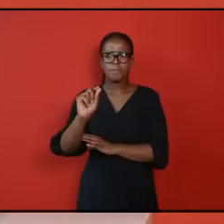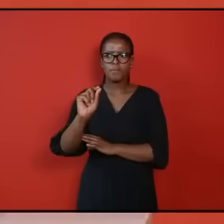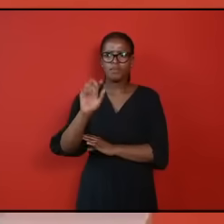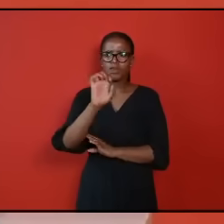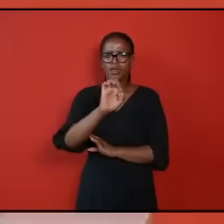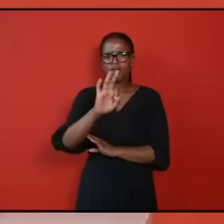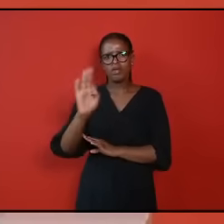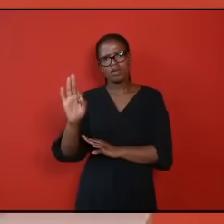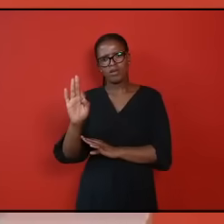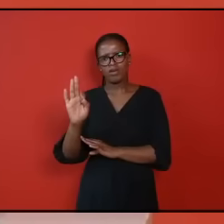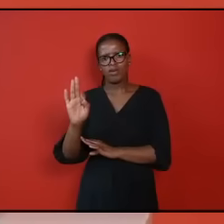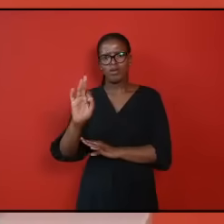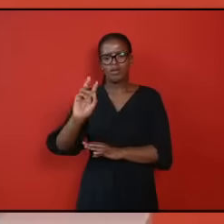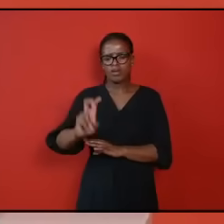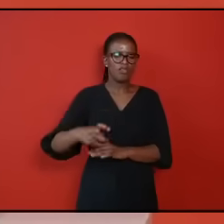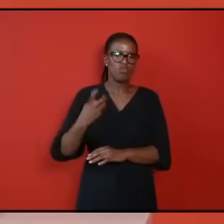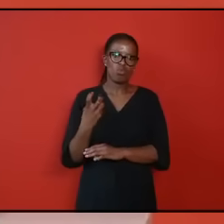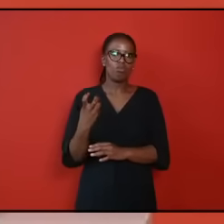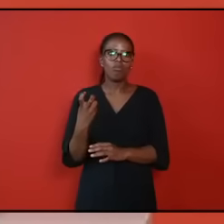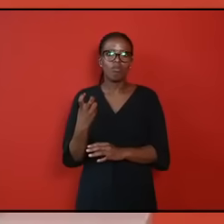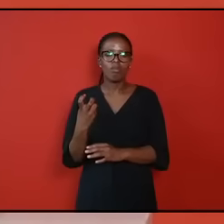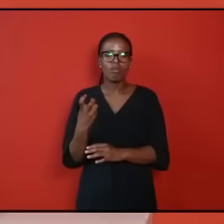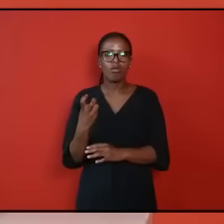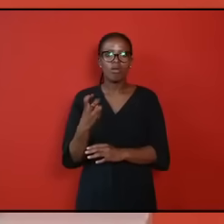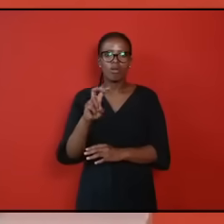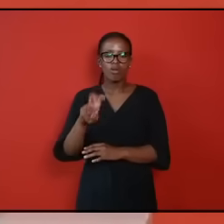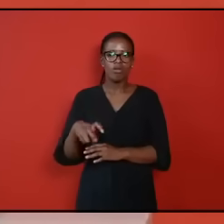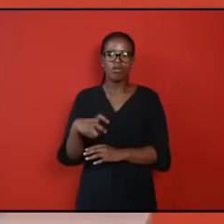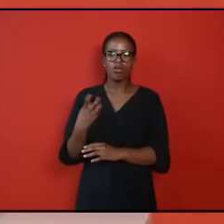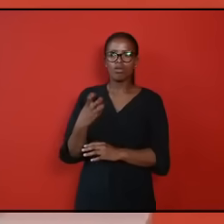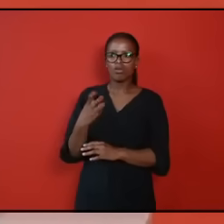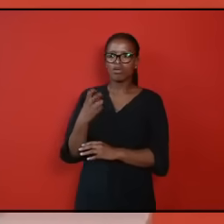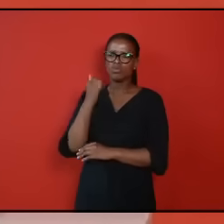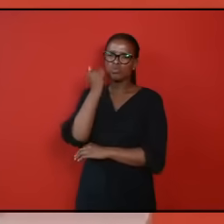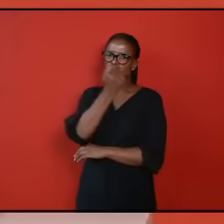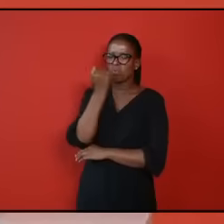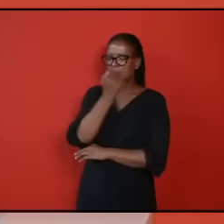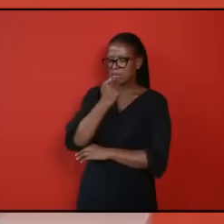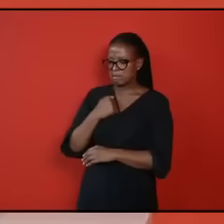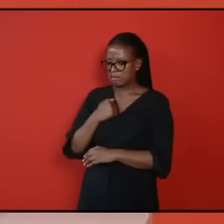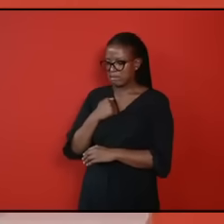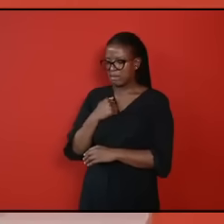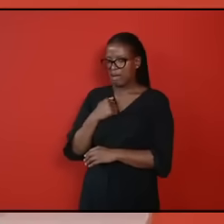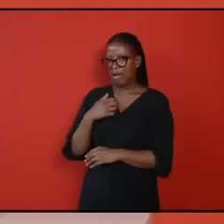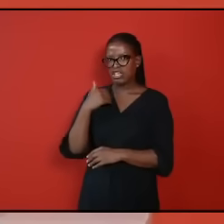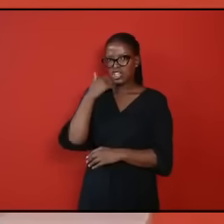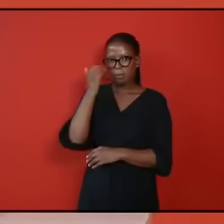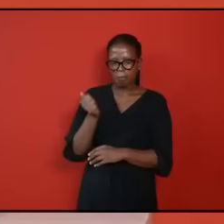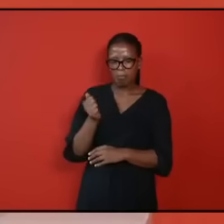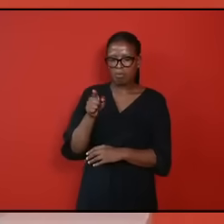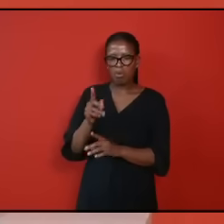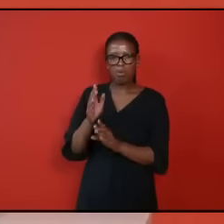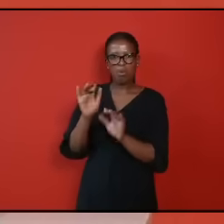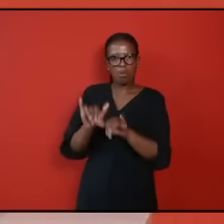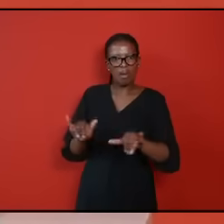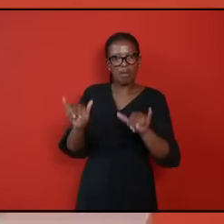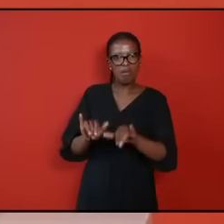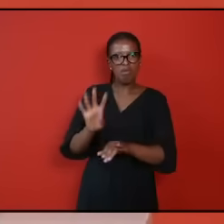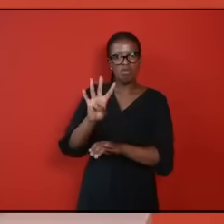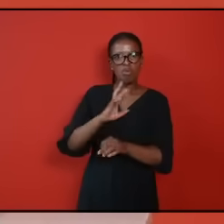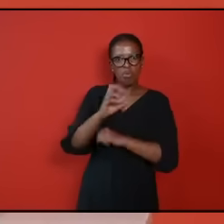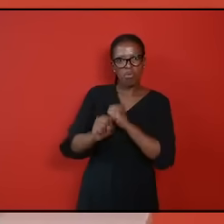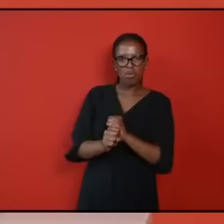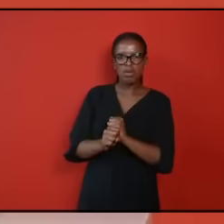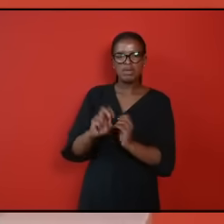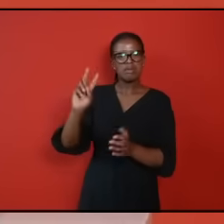won the vote. They stole that thing. They don't say, but Shemi waited for 4 hours. Even after I waited for 4 hours, they still steal